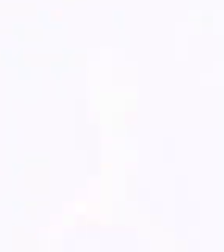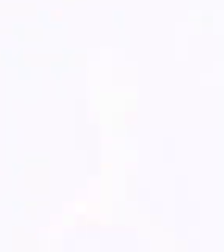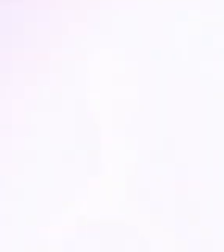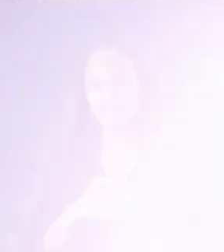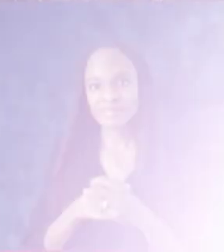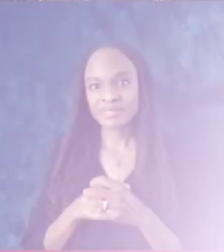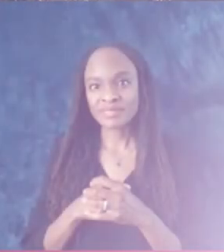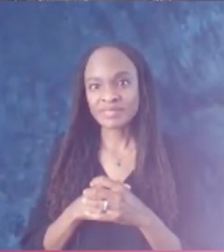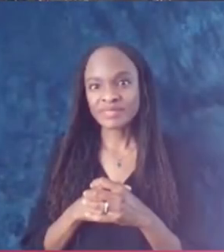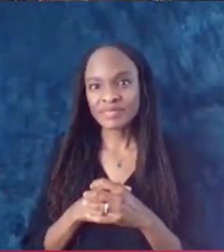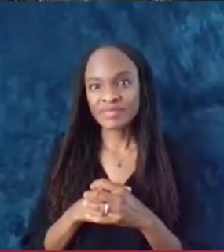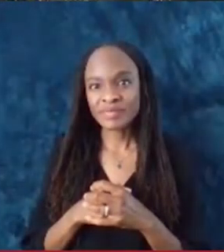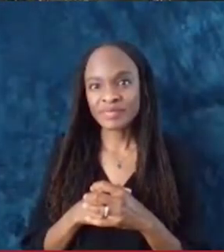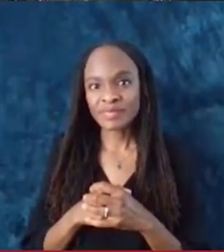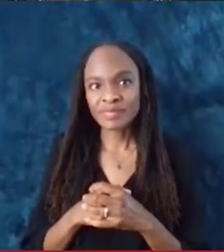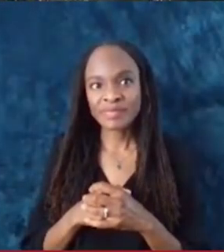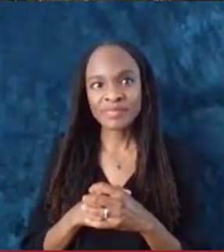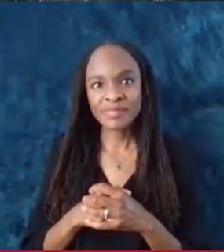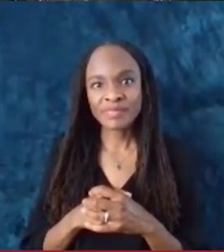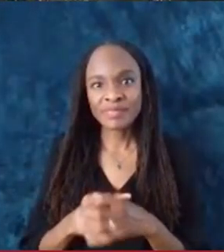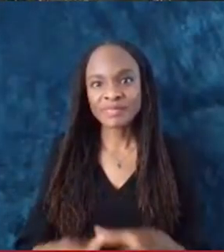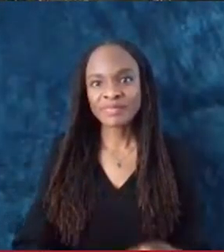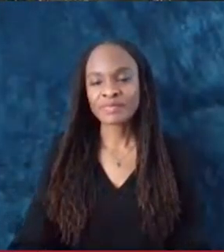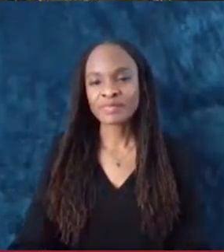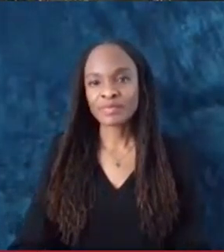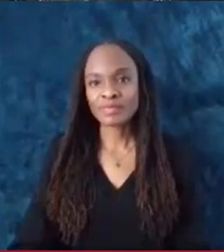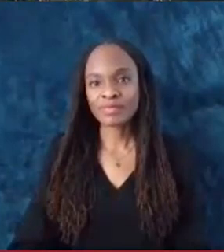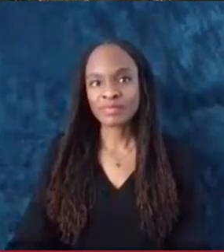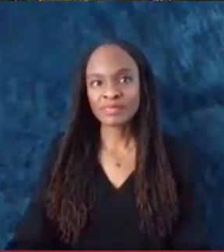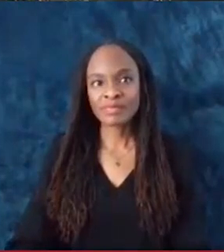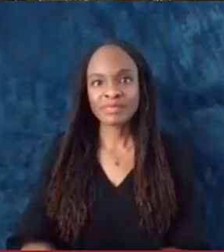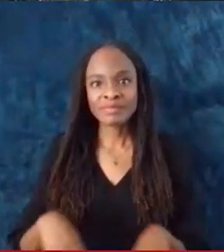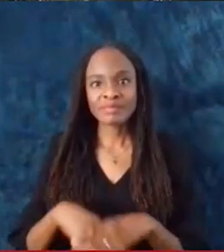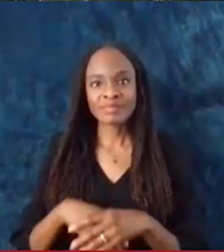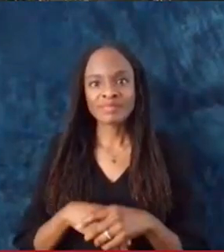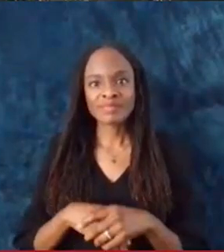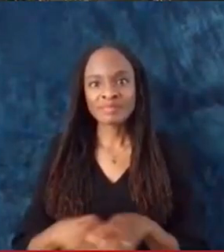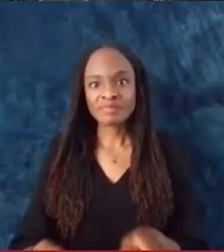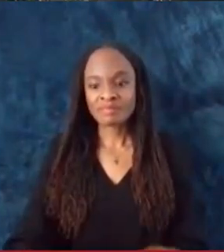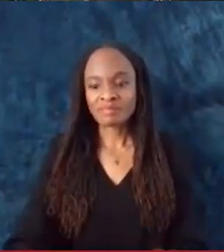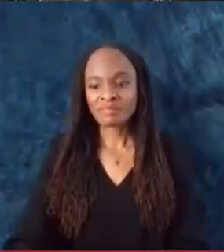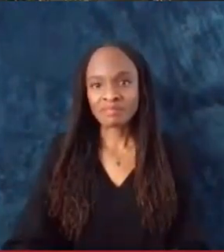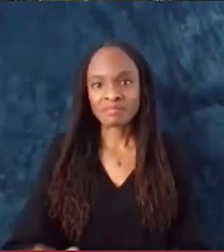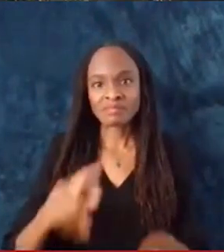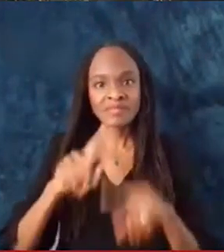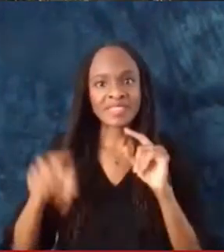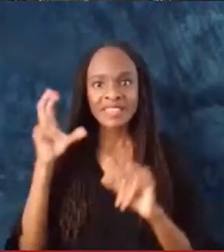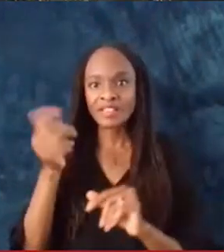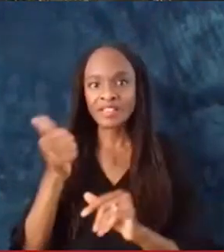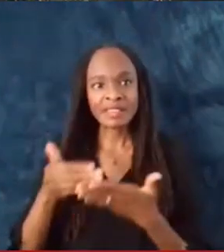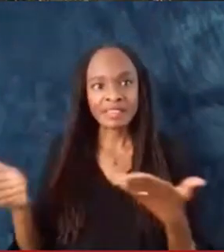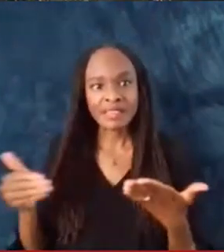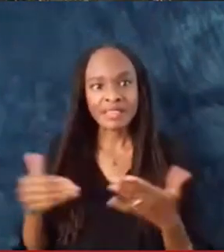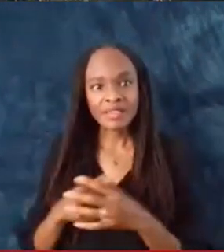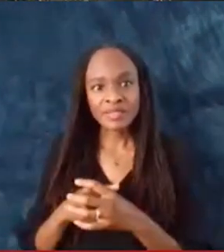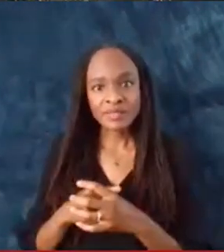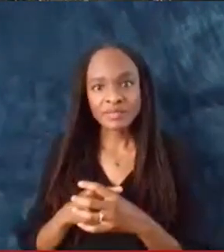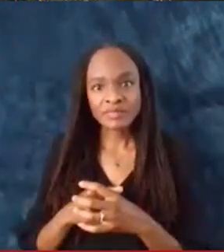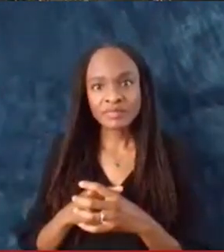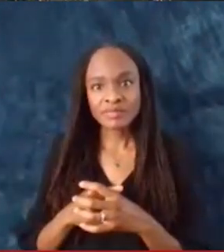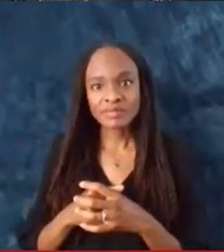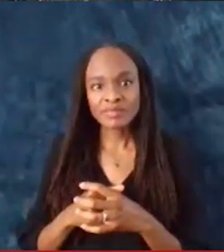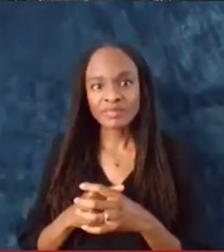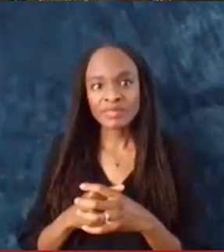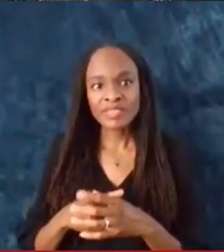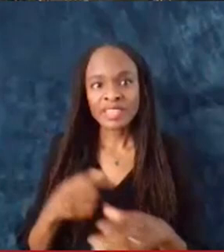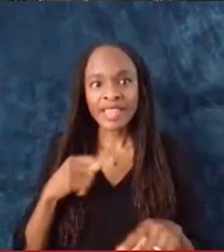style. Hey, here comes Mark Whitley, CEO of Easterseals Southern California. Great to see you, Mark. I wish it was in person, but this will